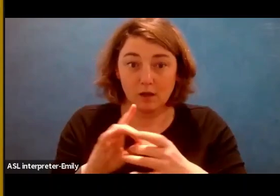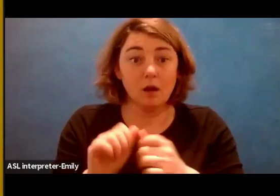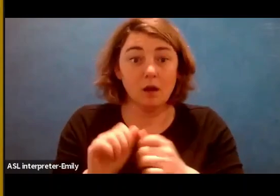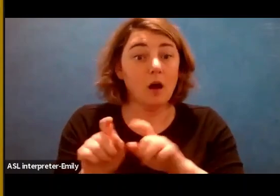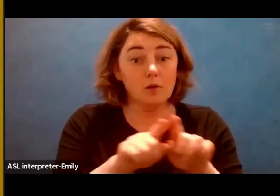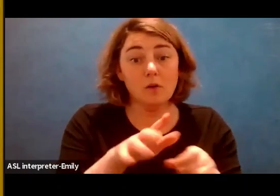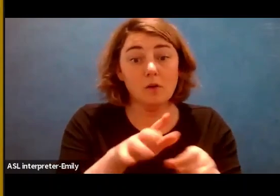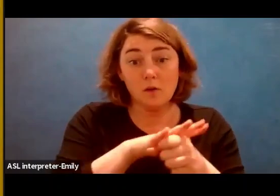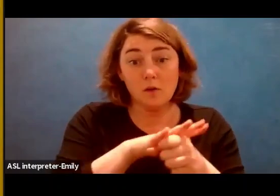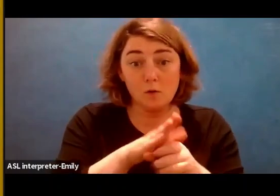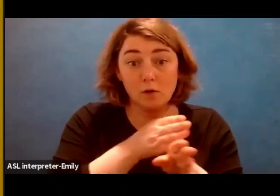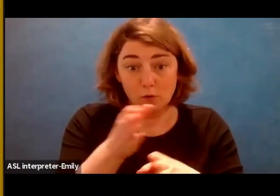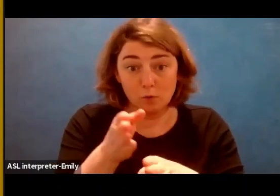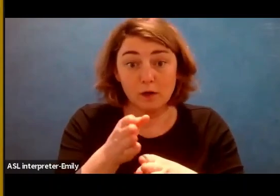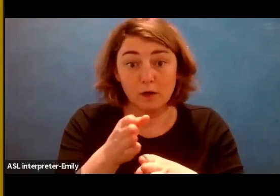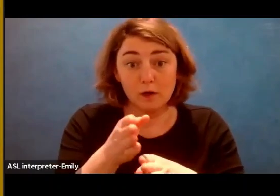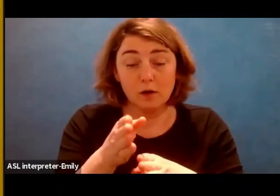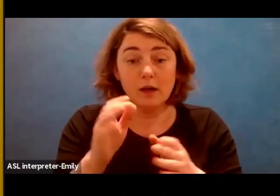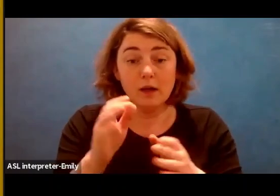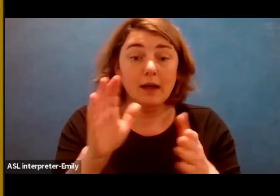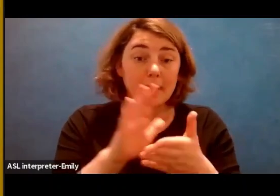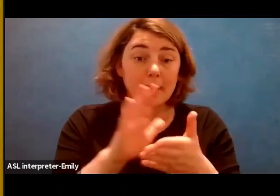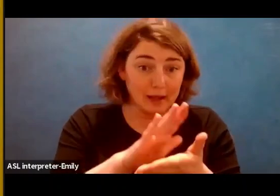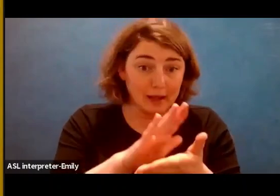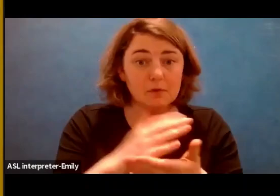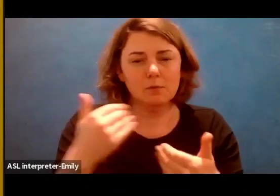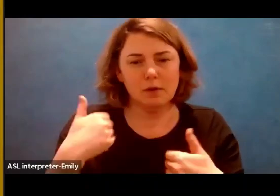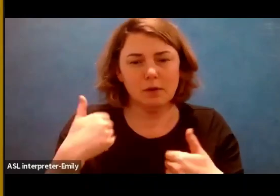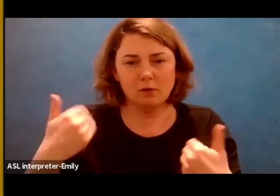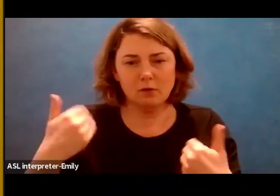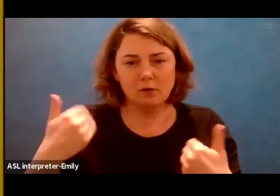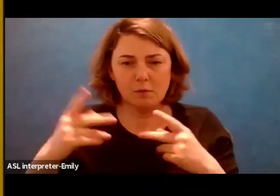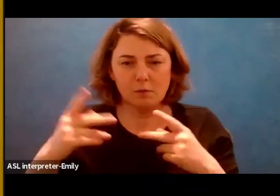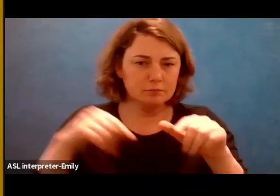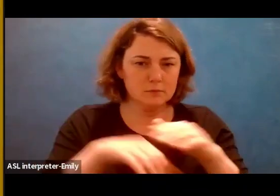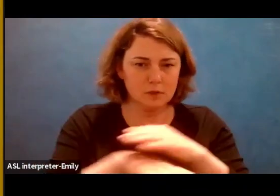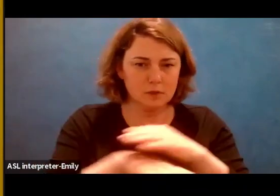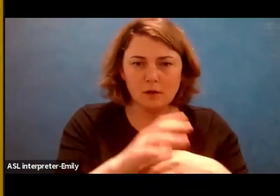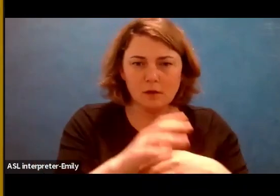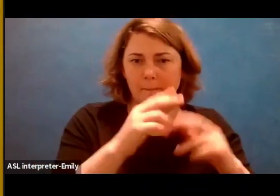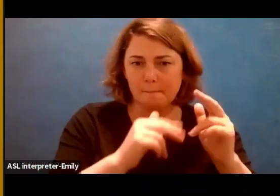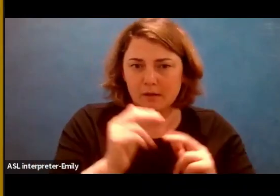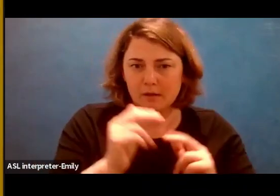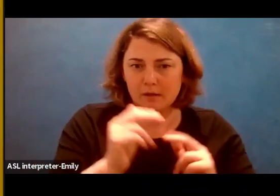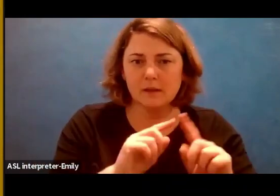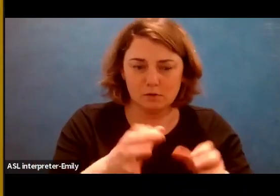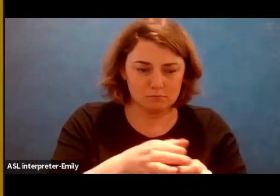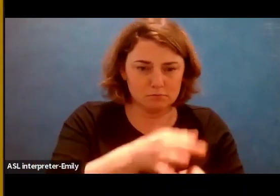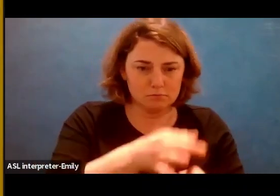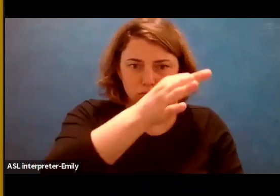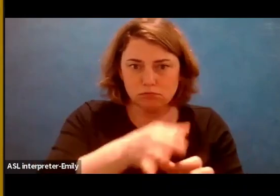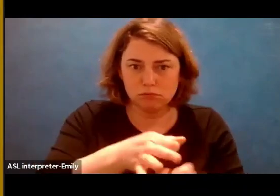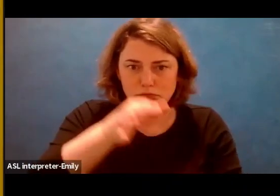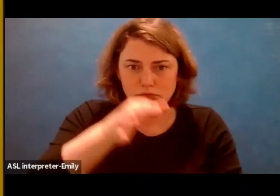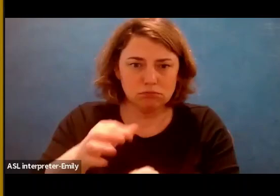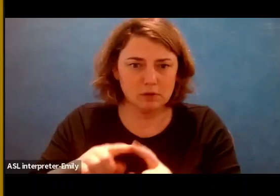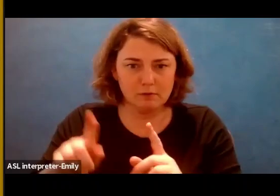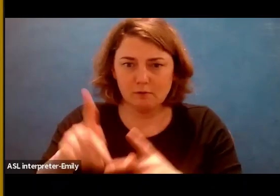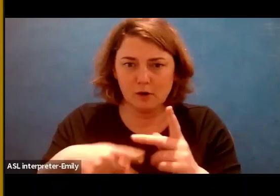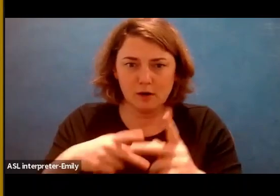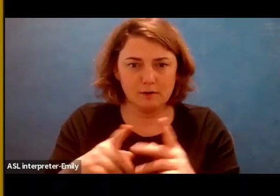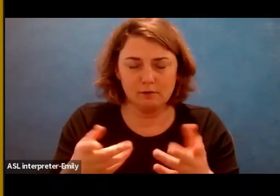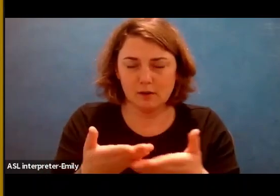career academies and have youth in our shops building those ramp modules and spindles and a variety of different things. And so we try